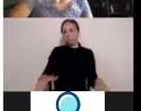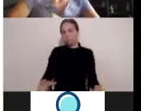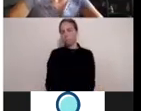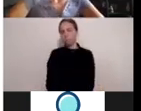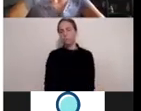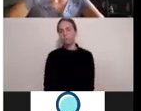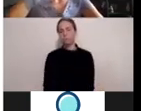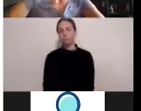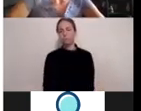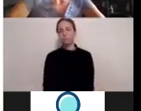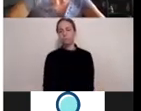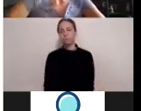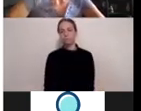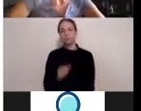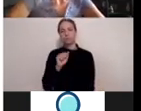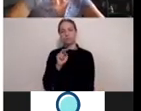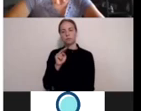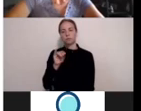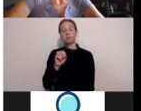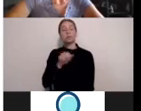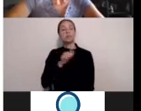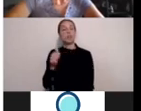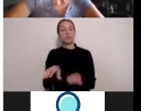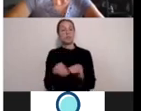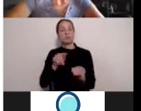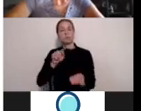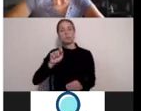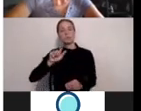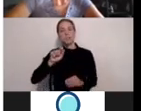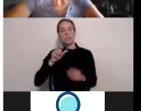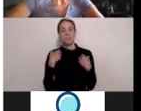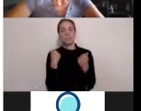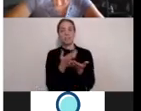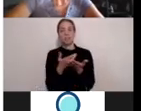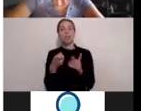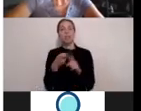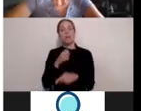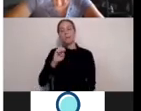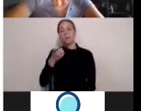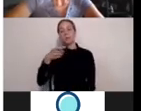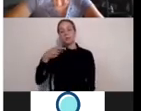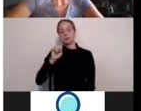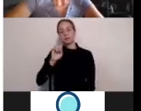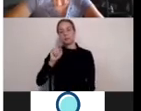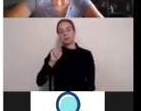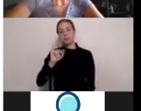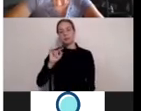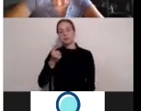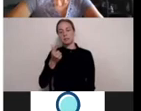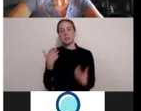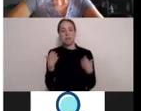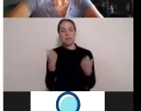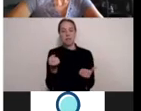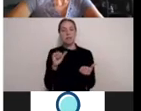Yeah, and another additional telehealth resource that we have from Expecting Health actually is a recent webinar that we